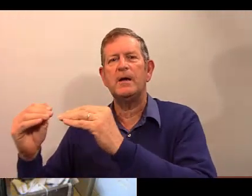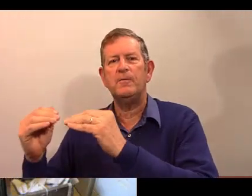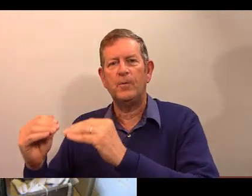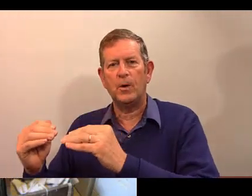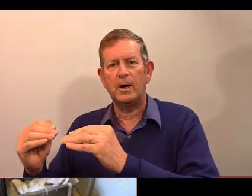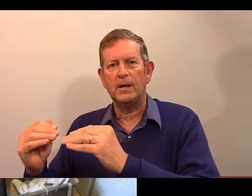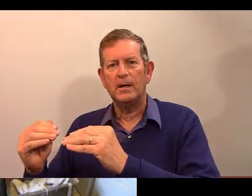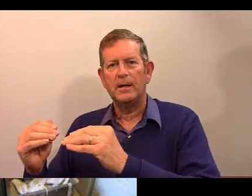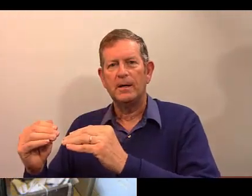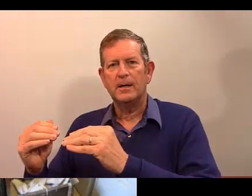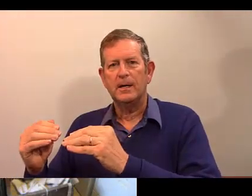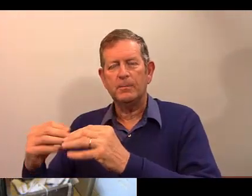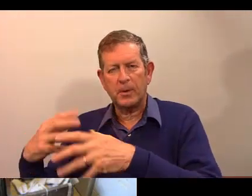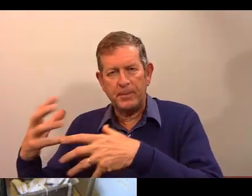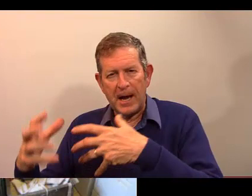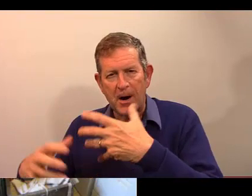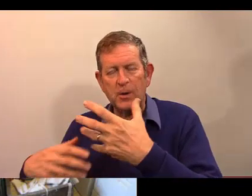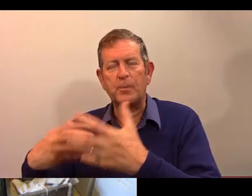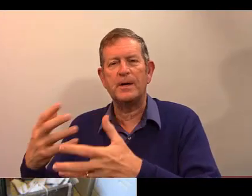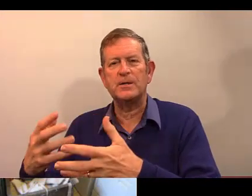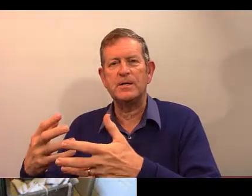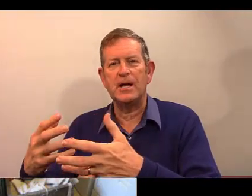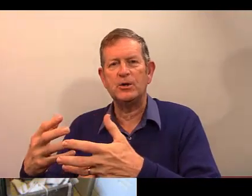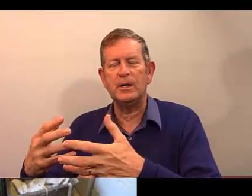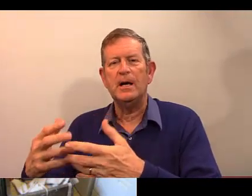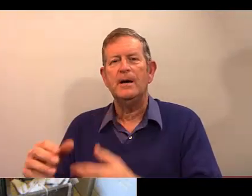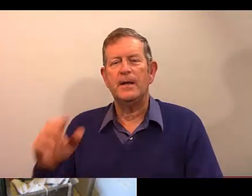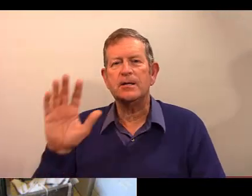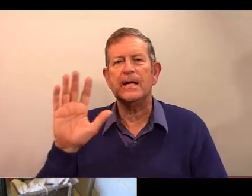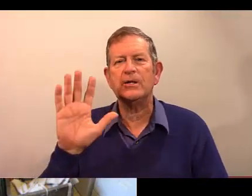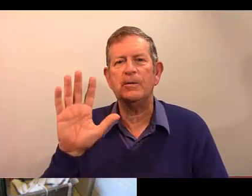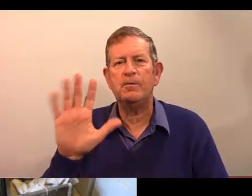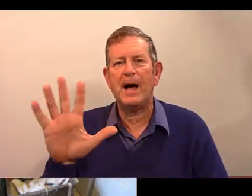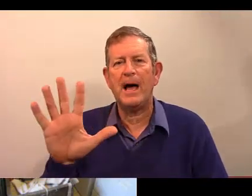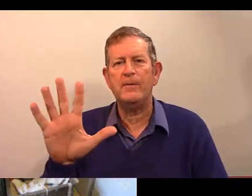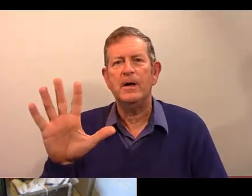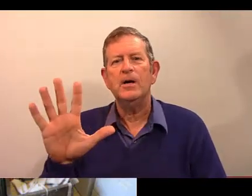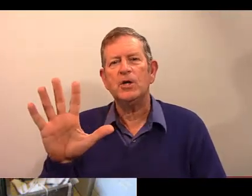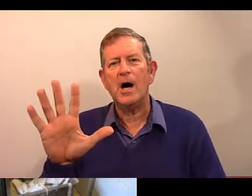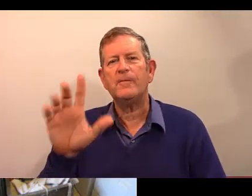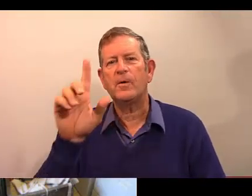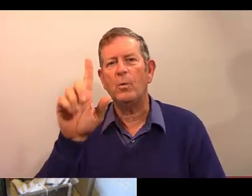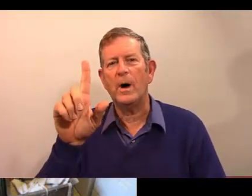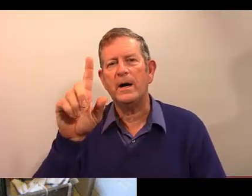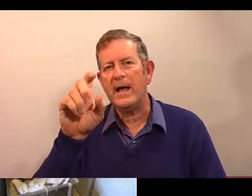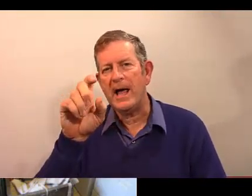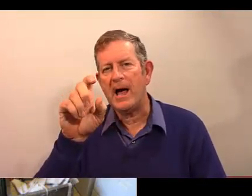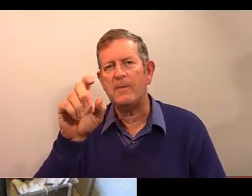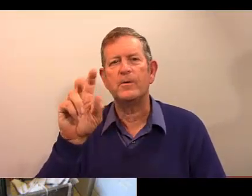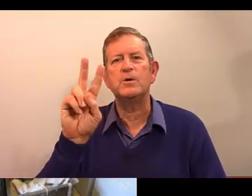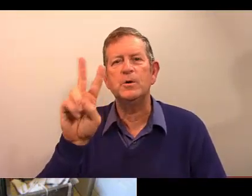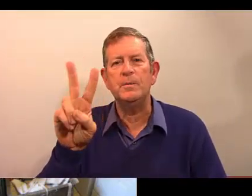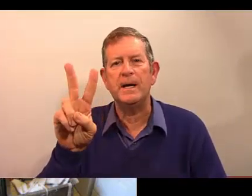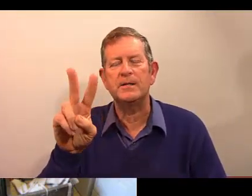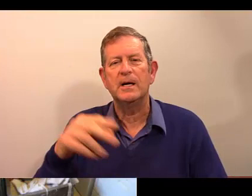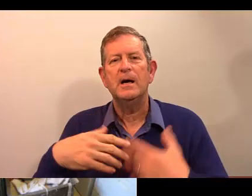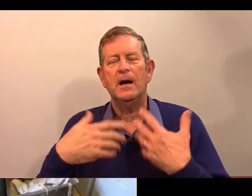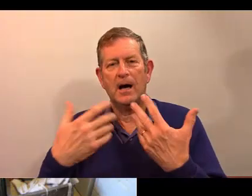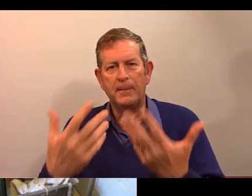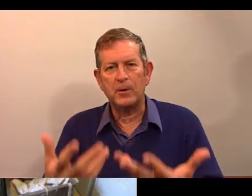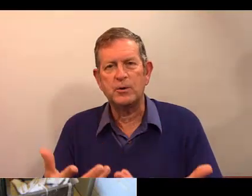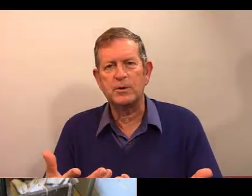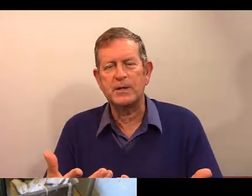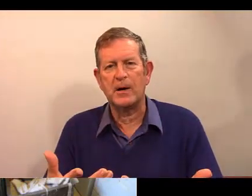2, 3, and 4. Prepare your presentation. Then in section 5, talk for 1.5 or 2